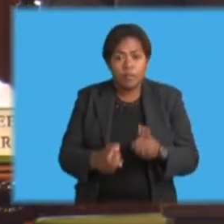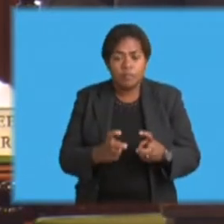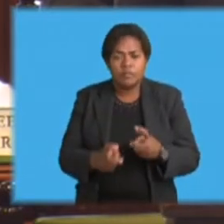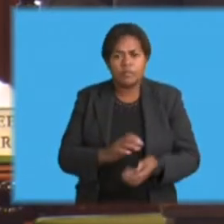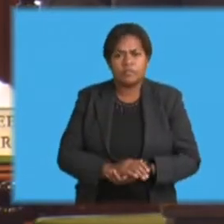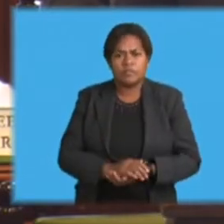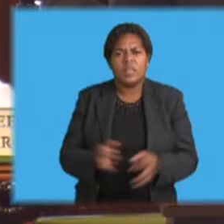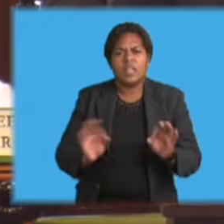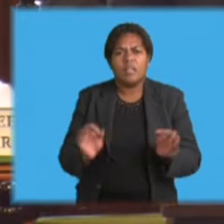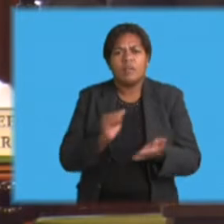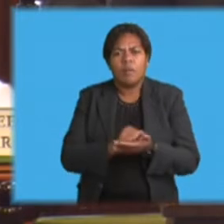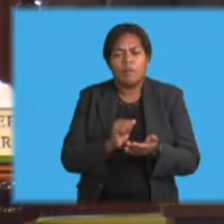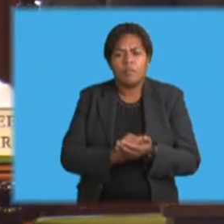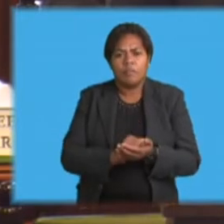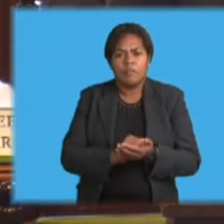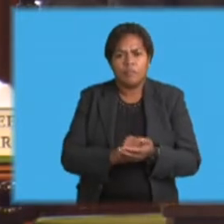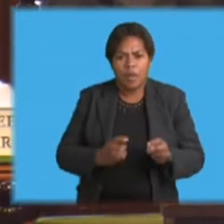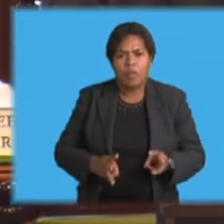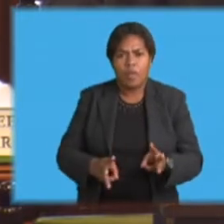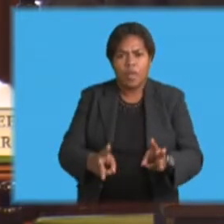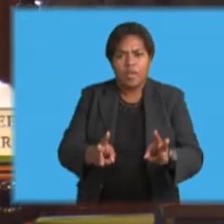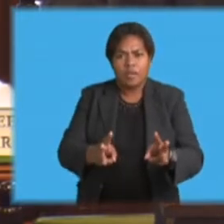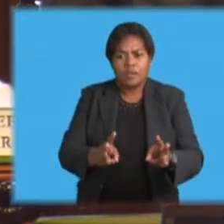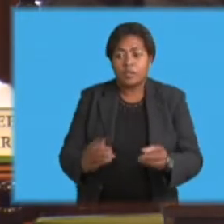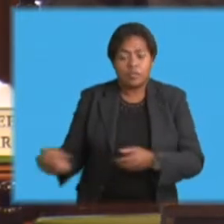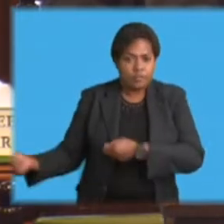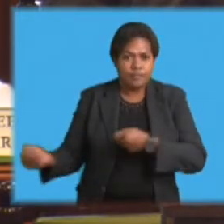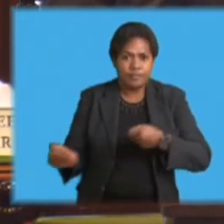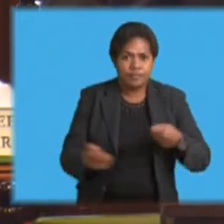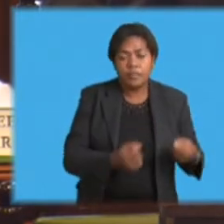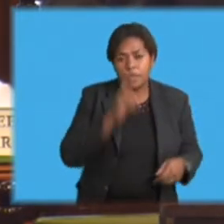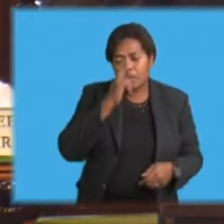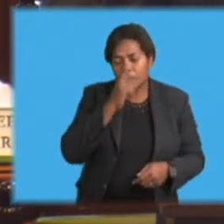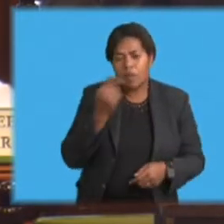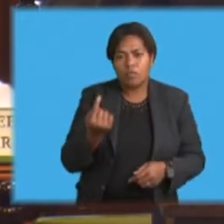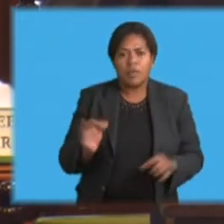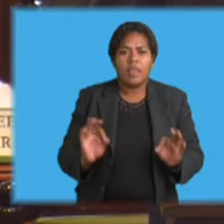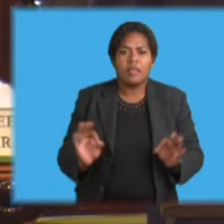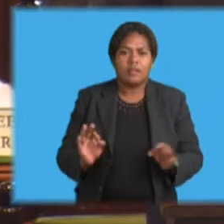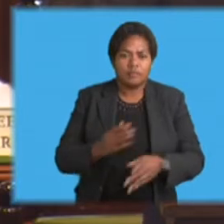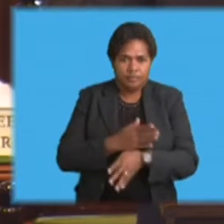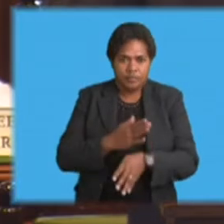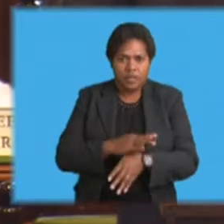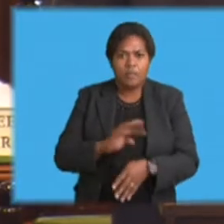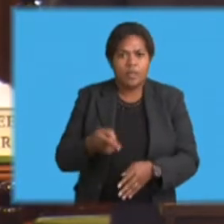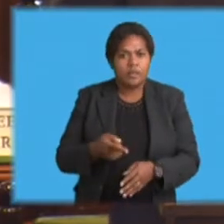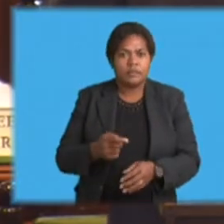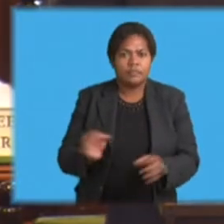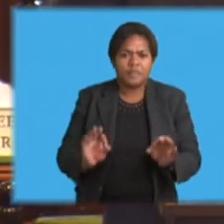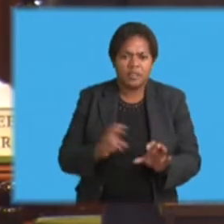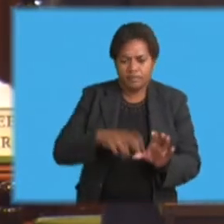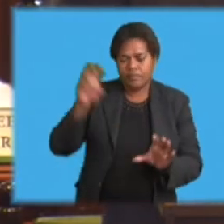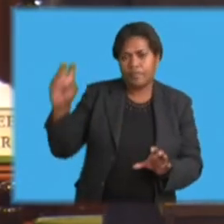had been no proper system to take out those that had been employed but had not been removed from the database. So this has led us to